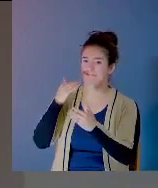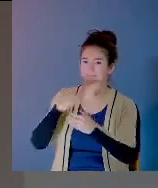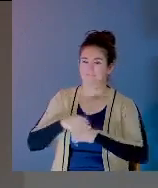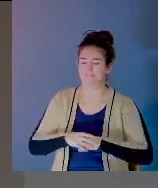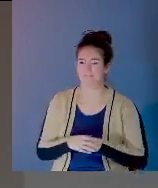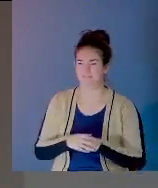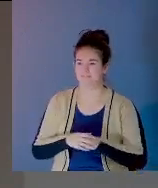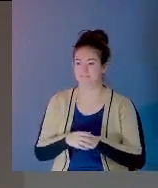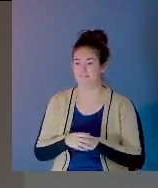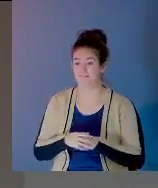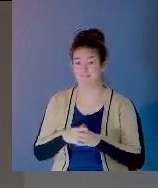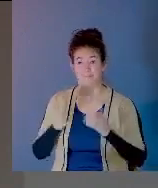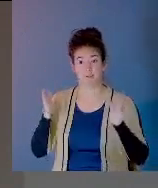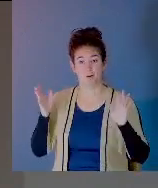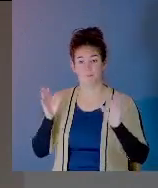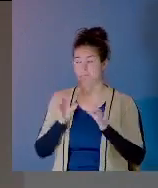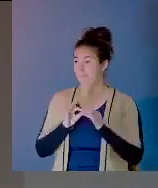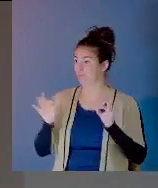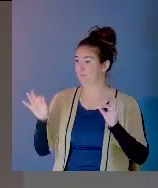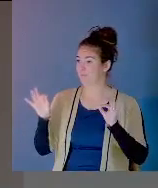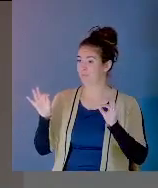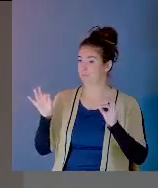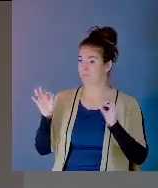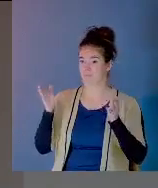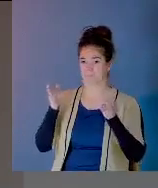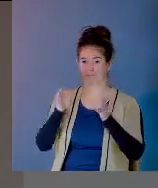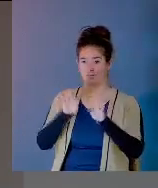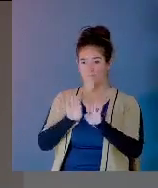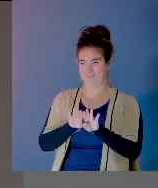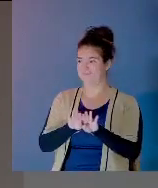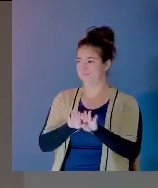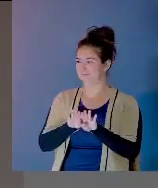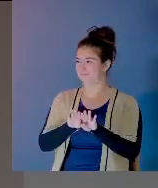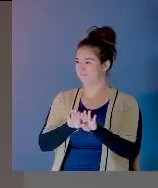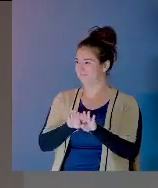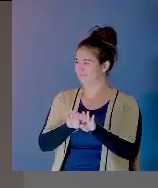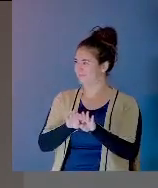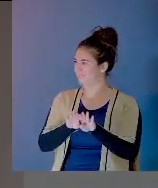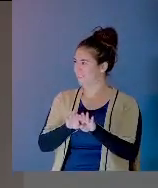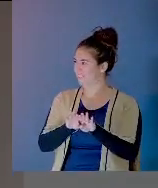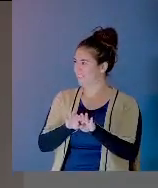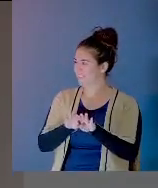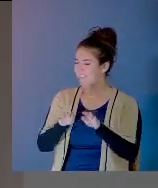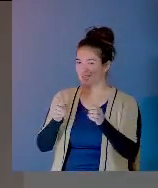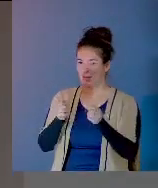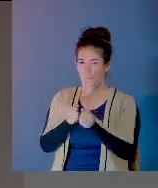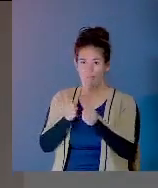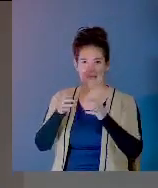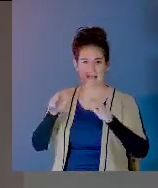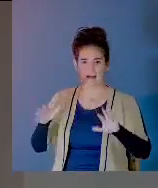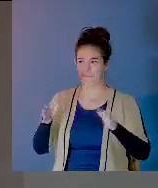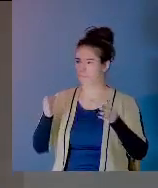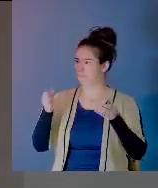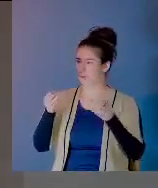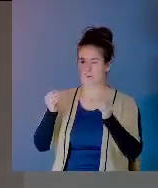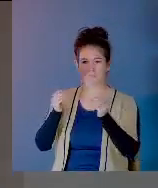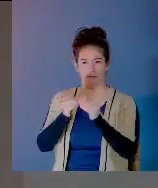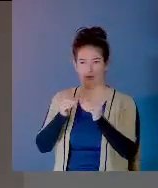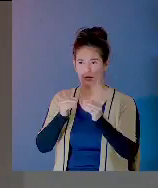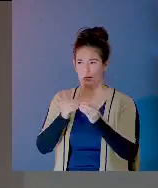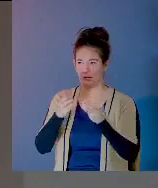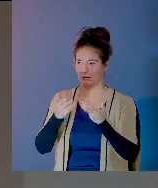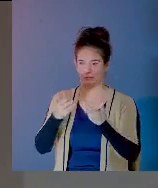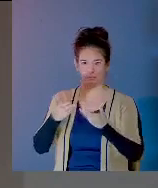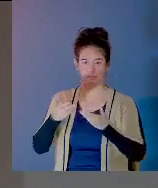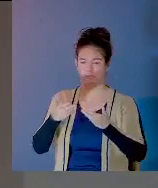So with that said, without further ado, is that what they say whenever they want somebody else to get out of the way? Who's